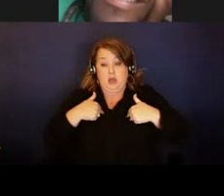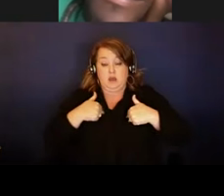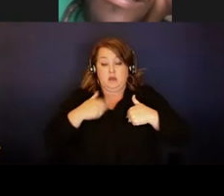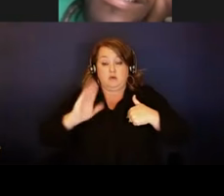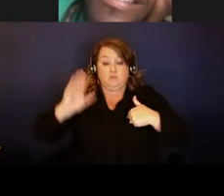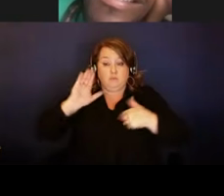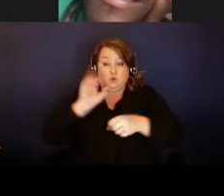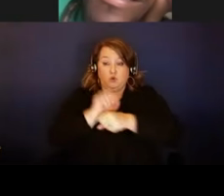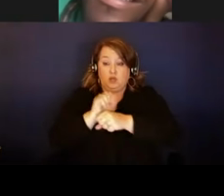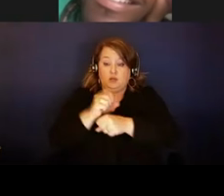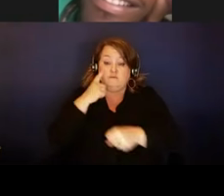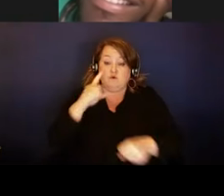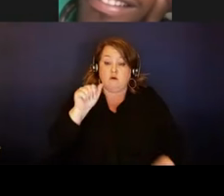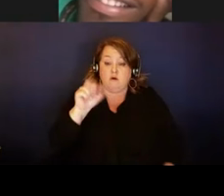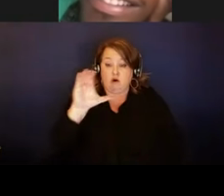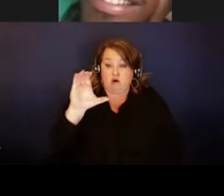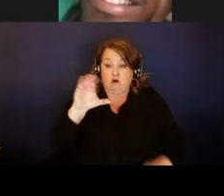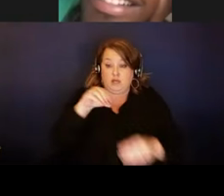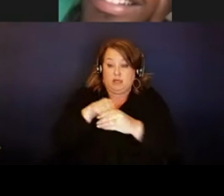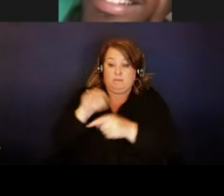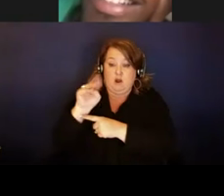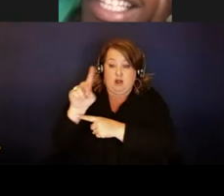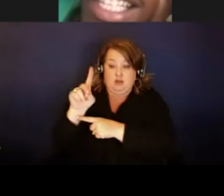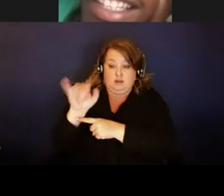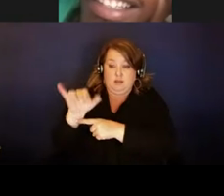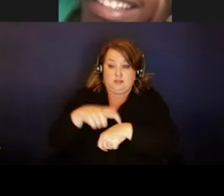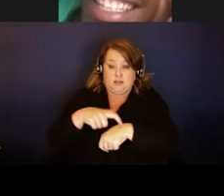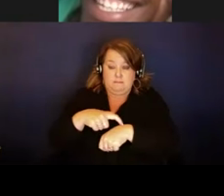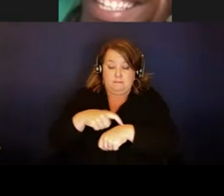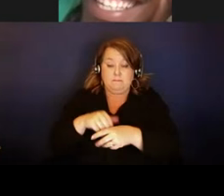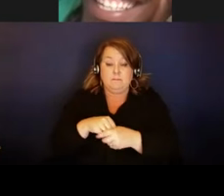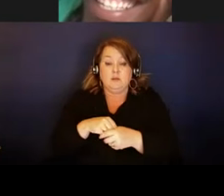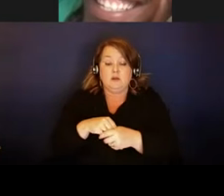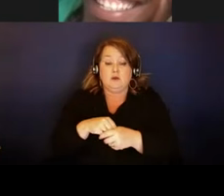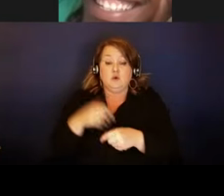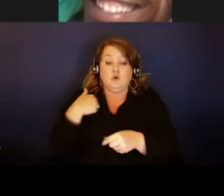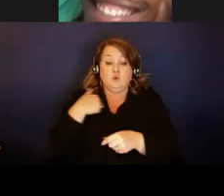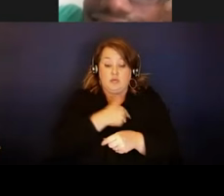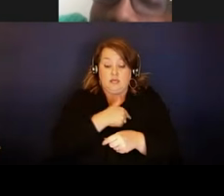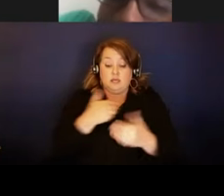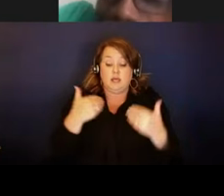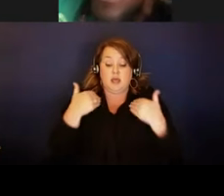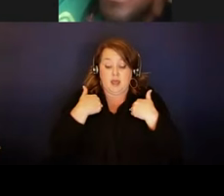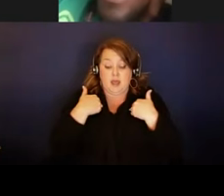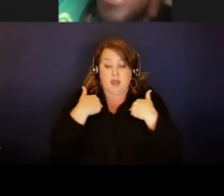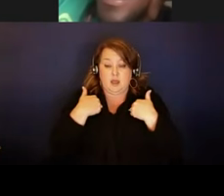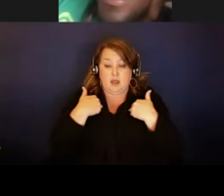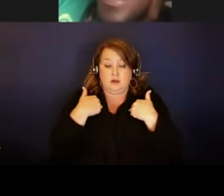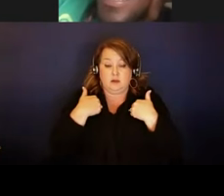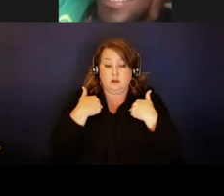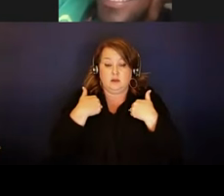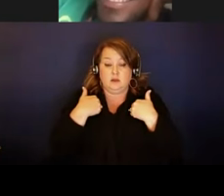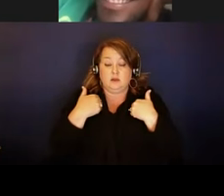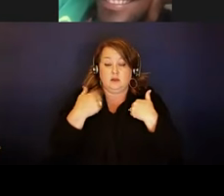the ARC of Maryland at the time, and we had a man with